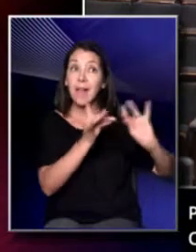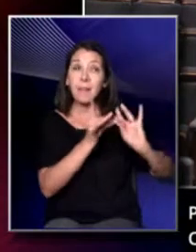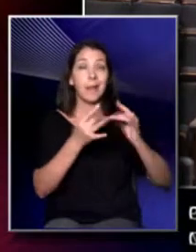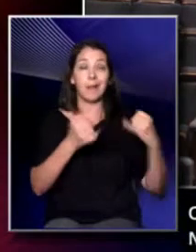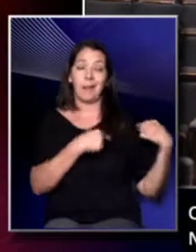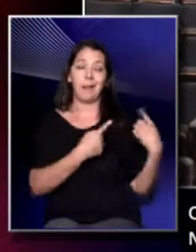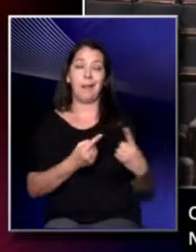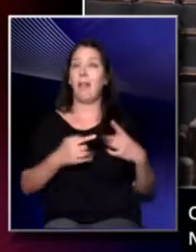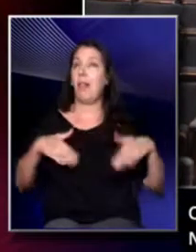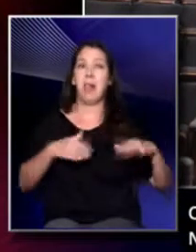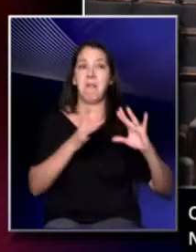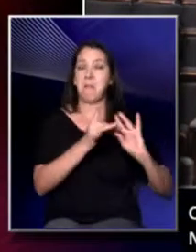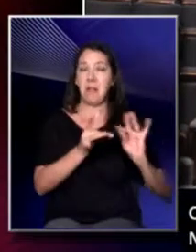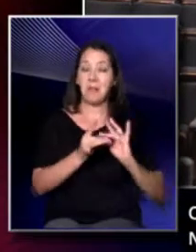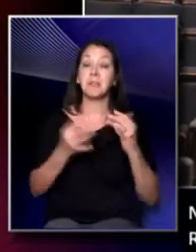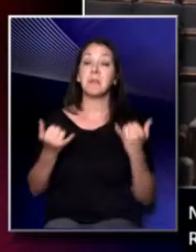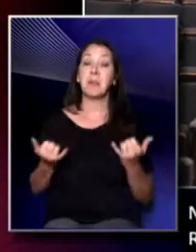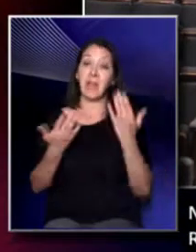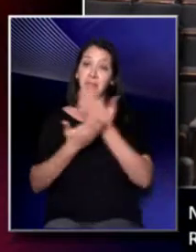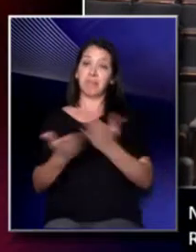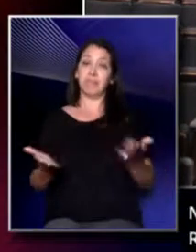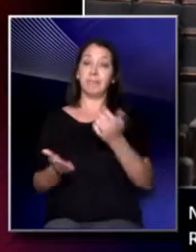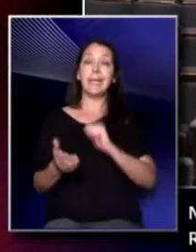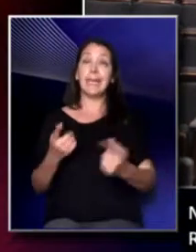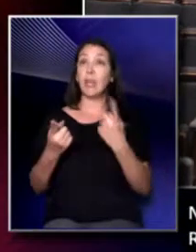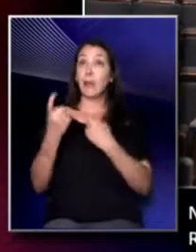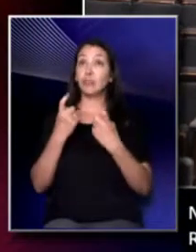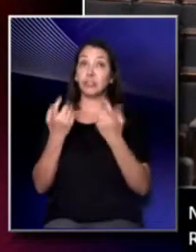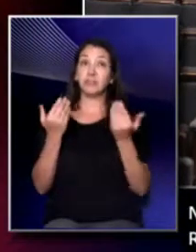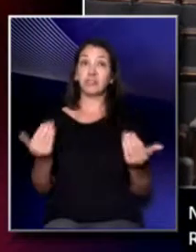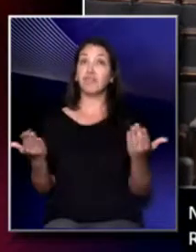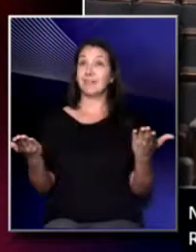this time, I'm open for any questions.